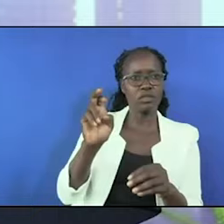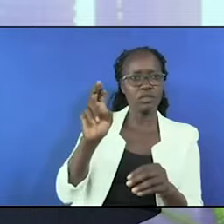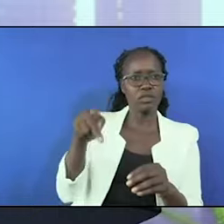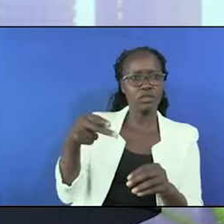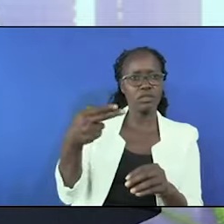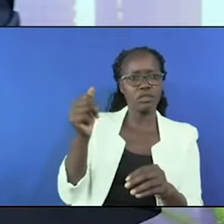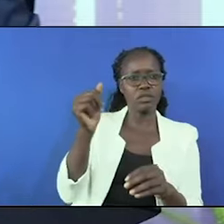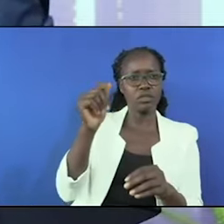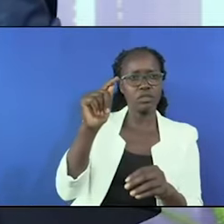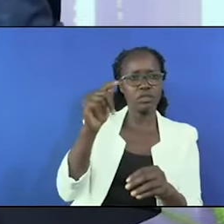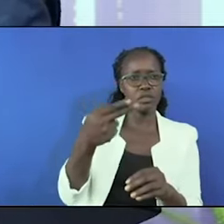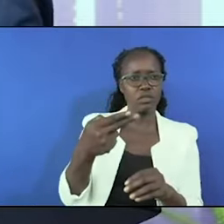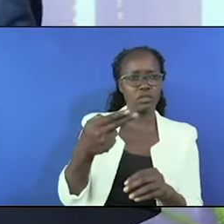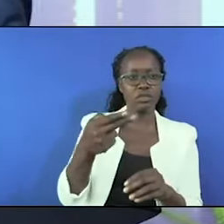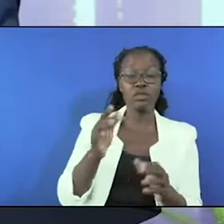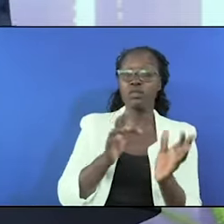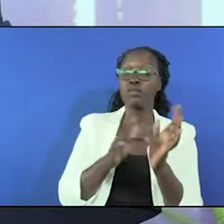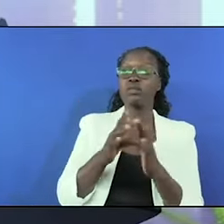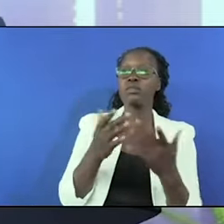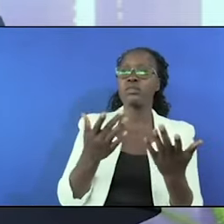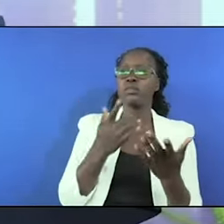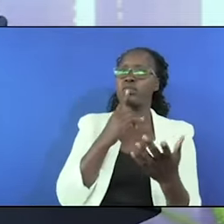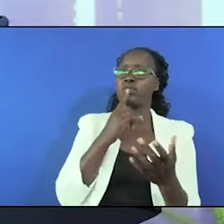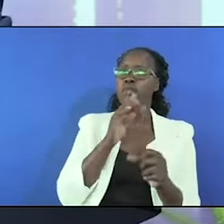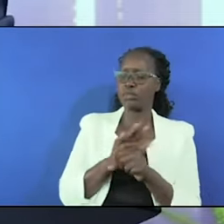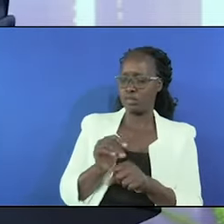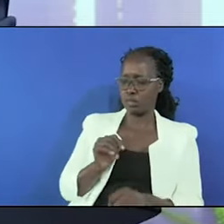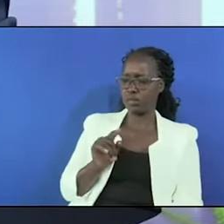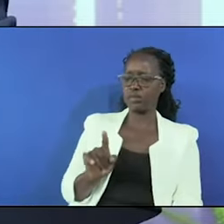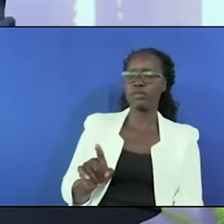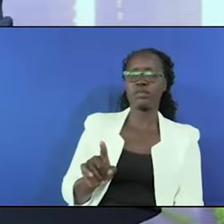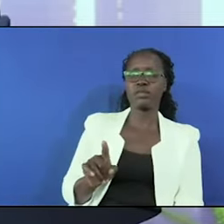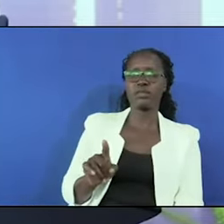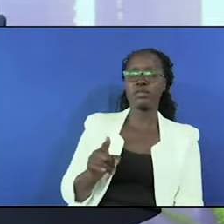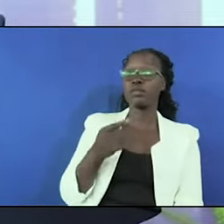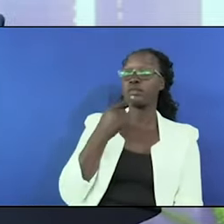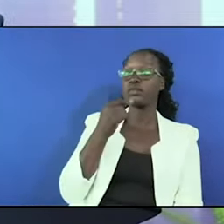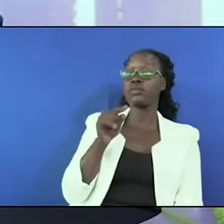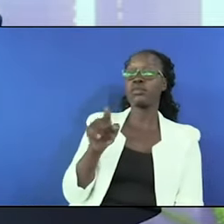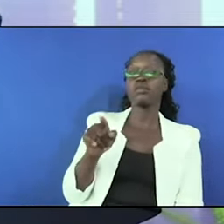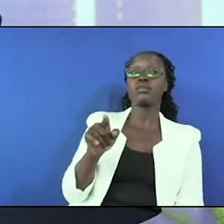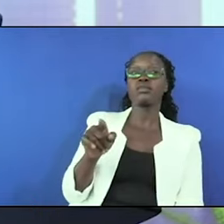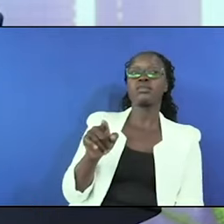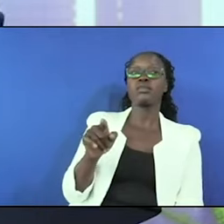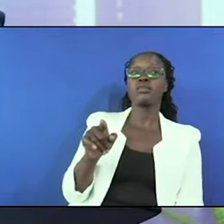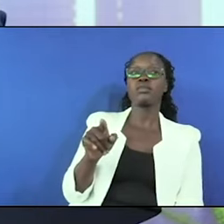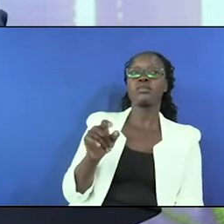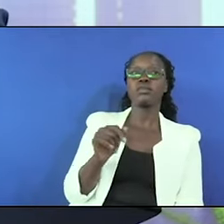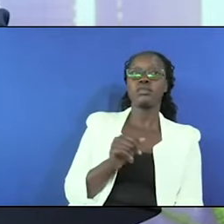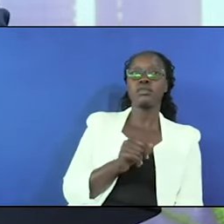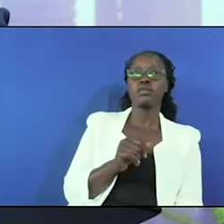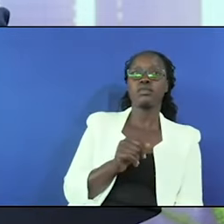Bible says that he promised her, he told that woman,